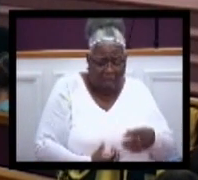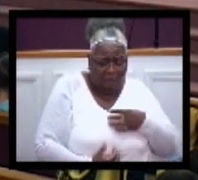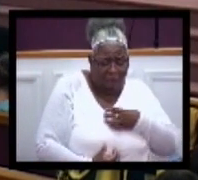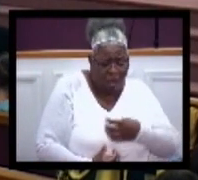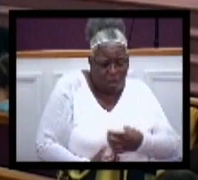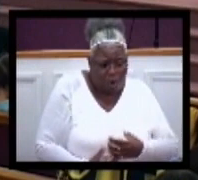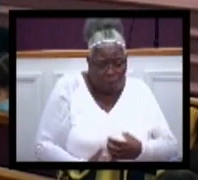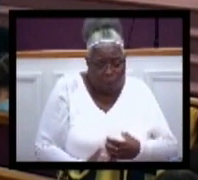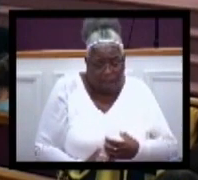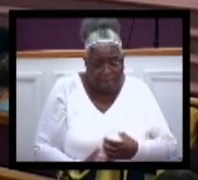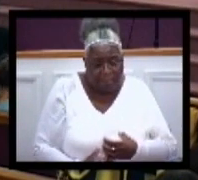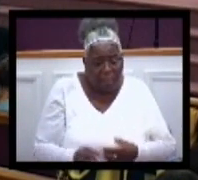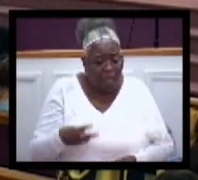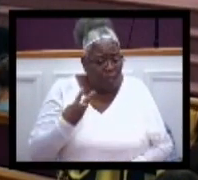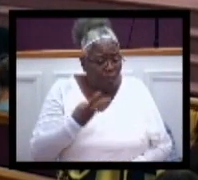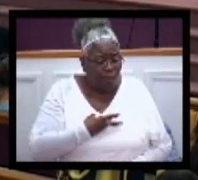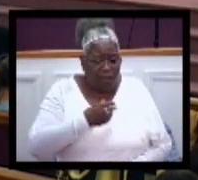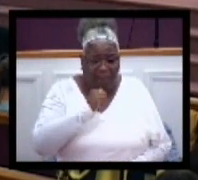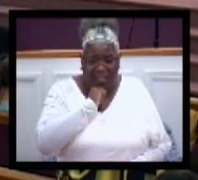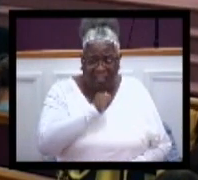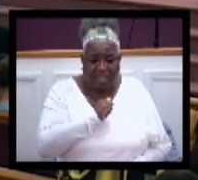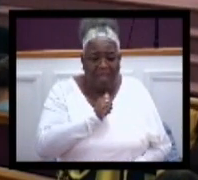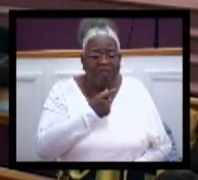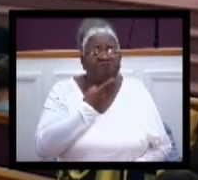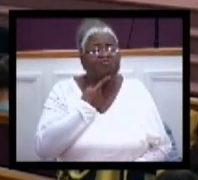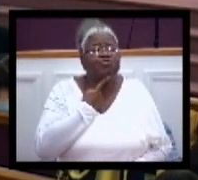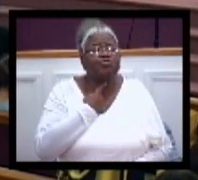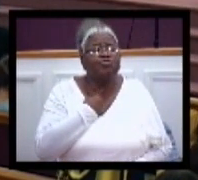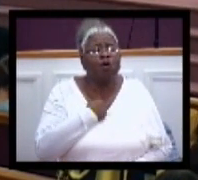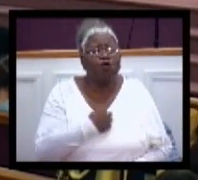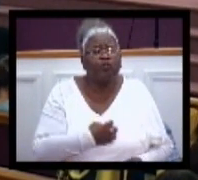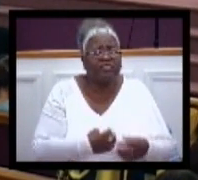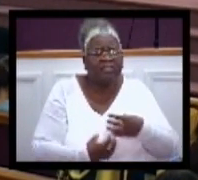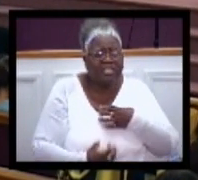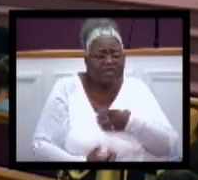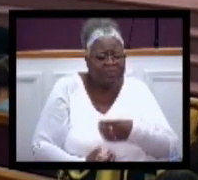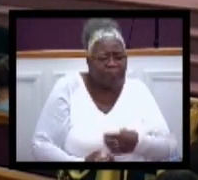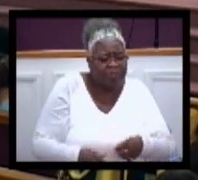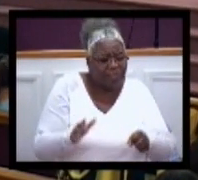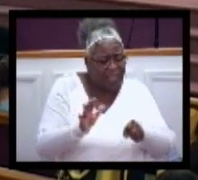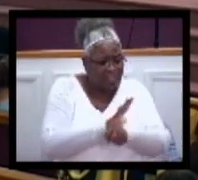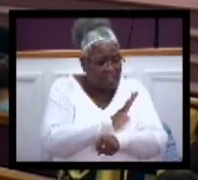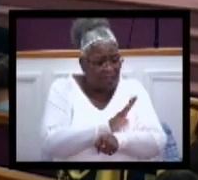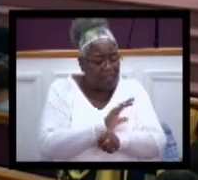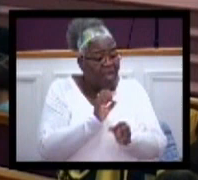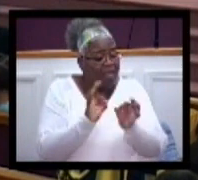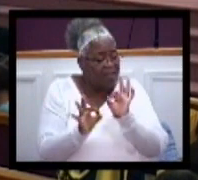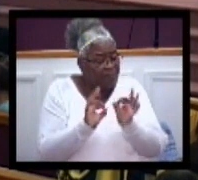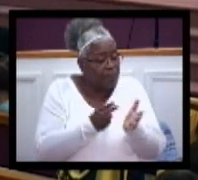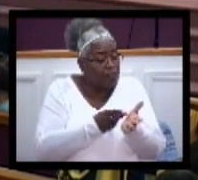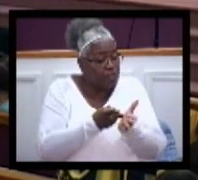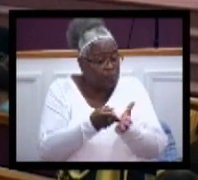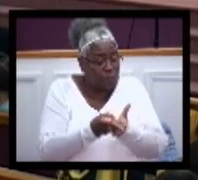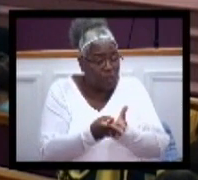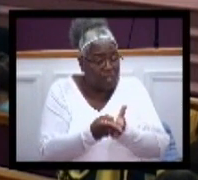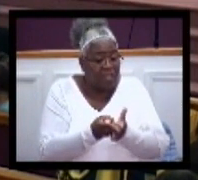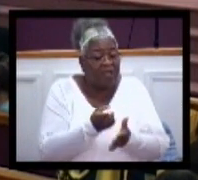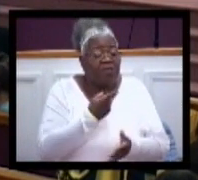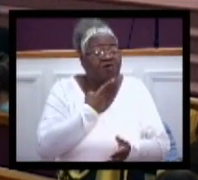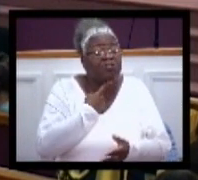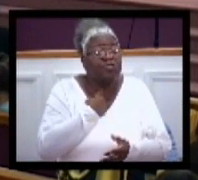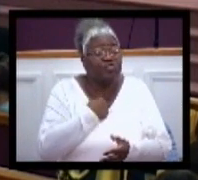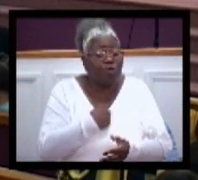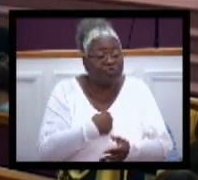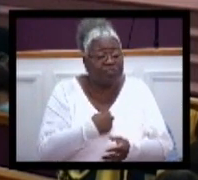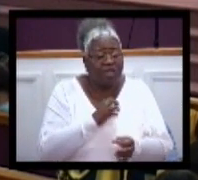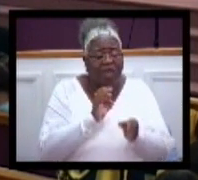enough. We are not thirsty enough. If you're truly thirsty,